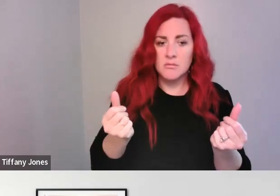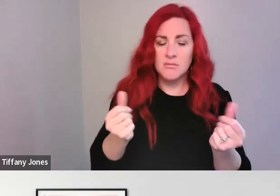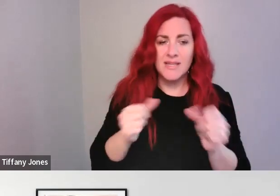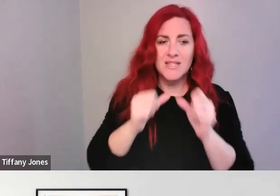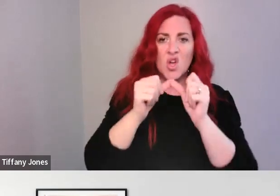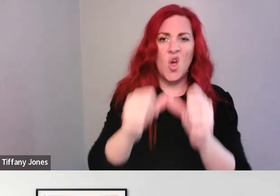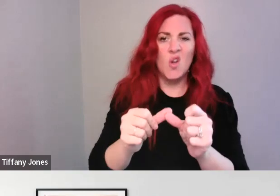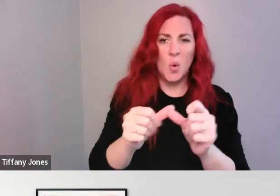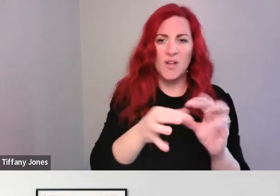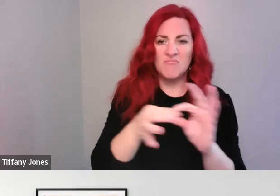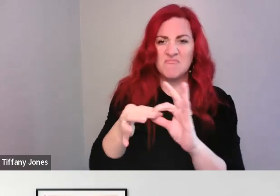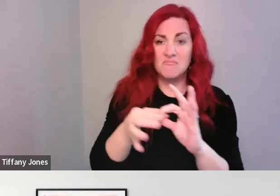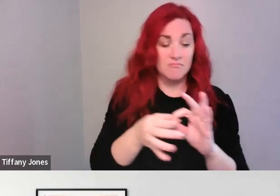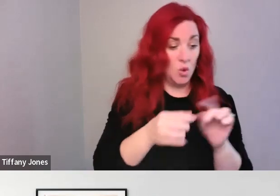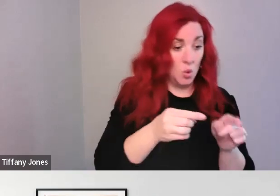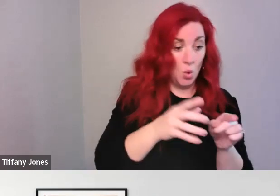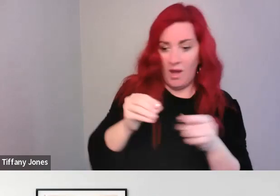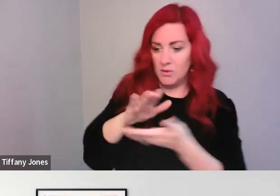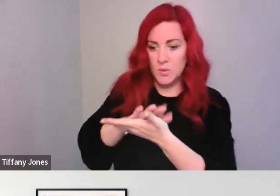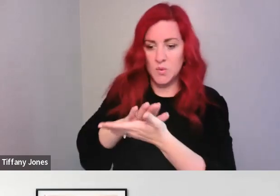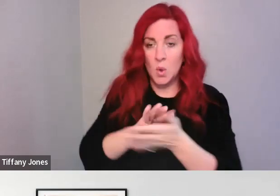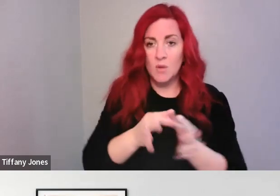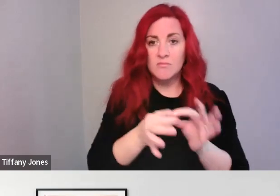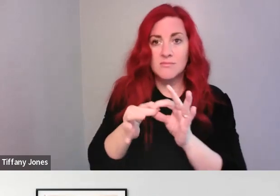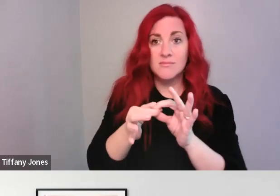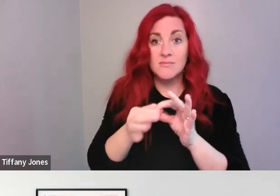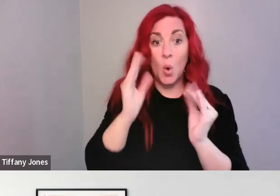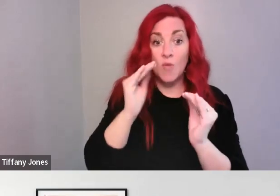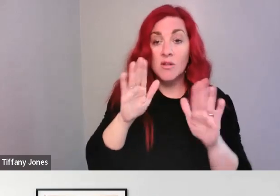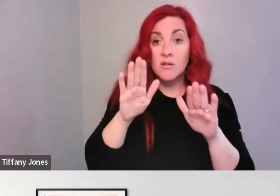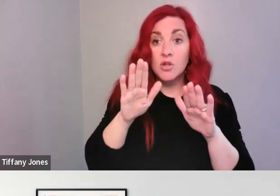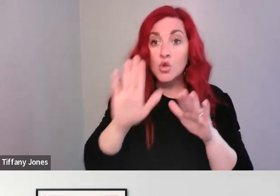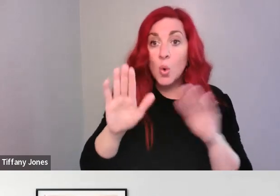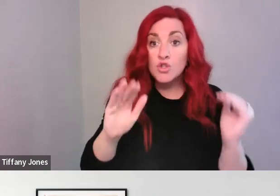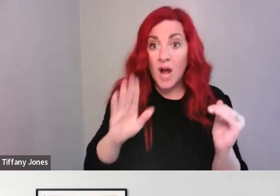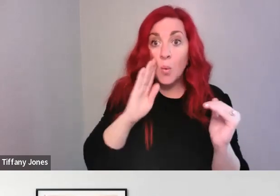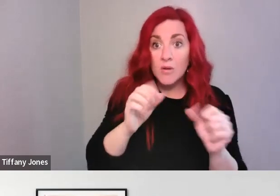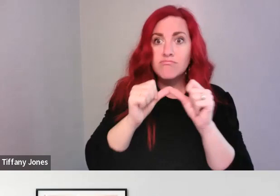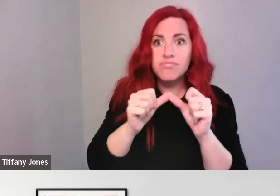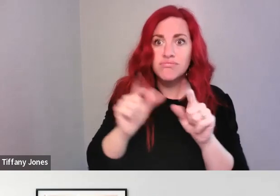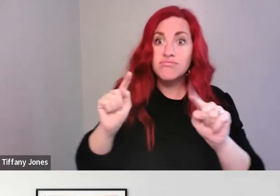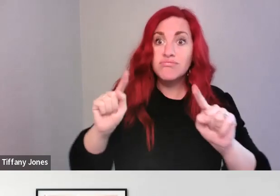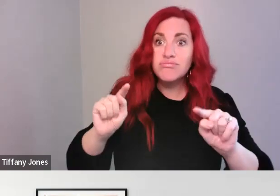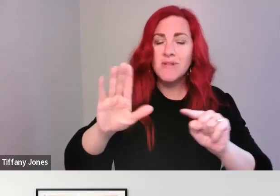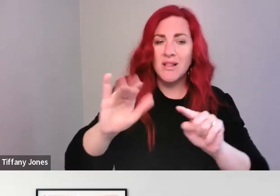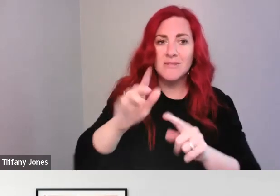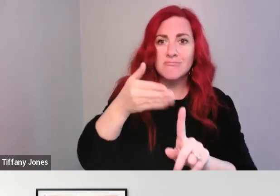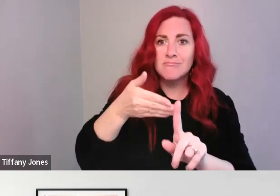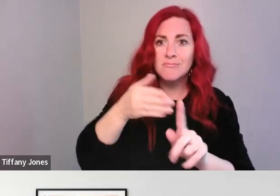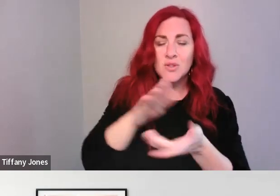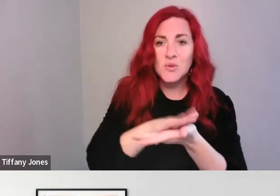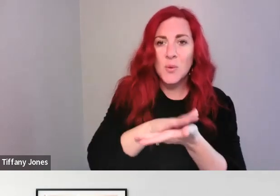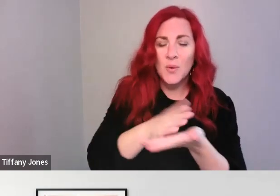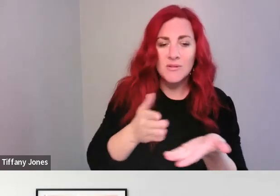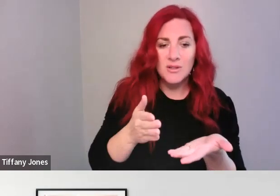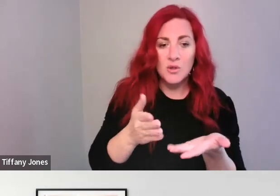relationship between you and the school, because hopefully your child is going to continue to attend the school. So you want to maintain